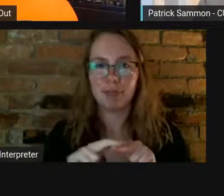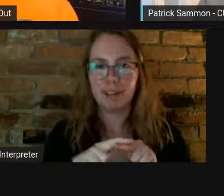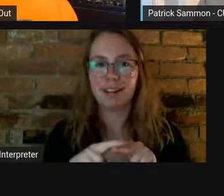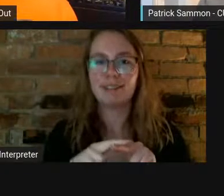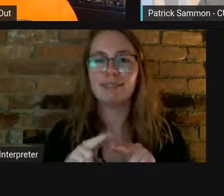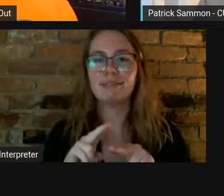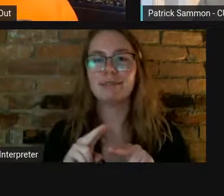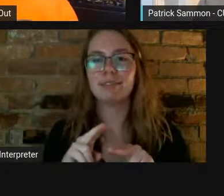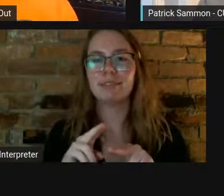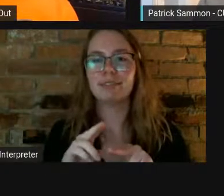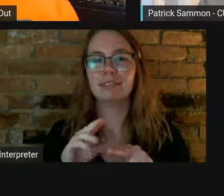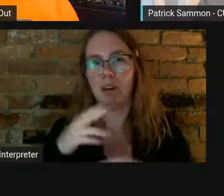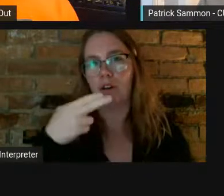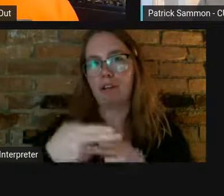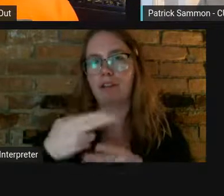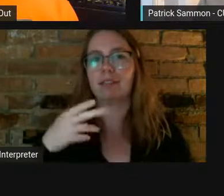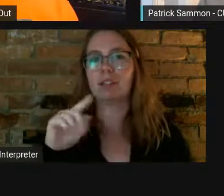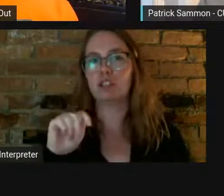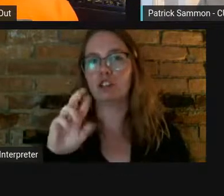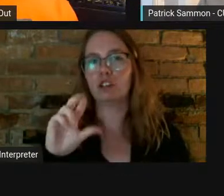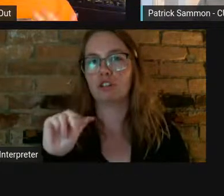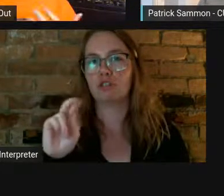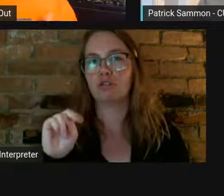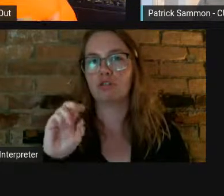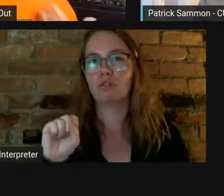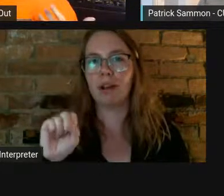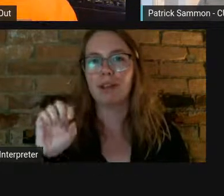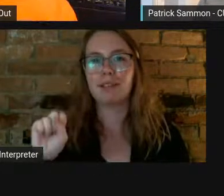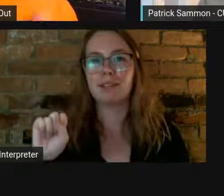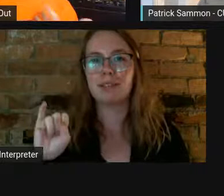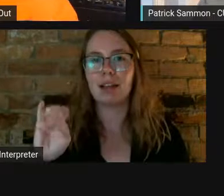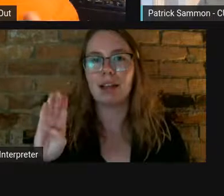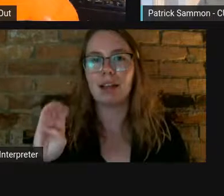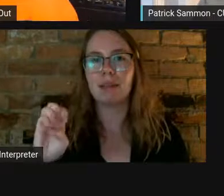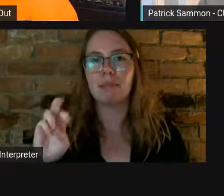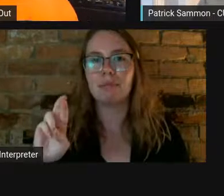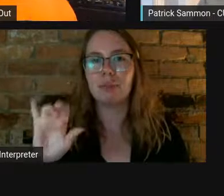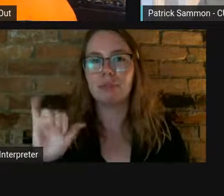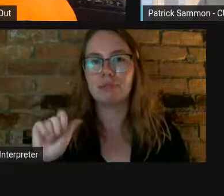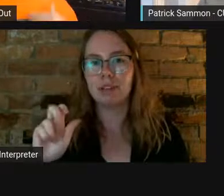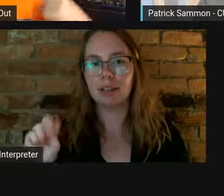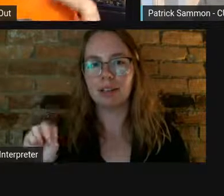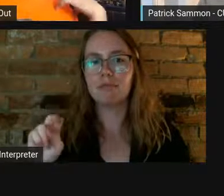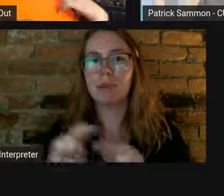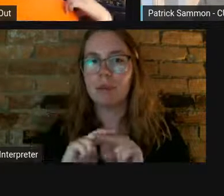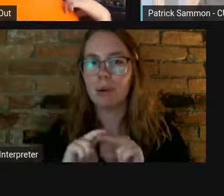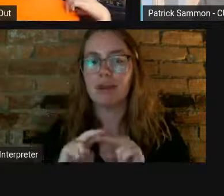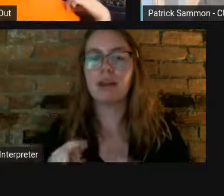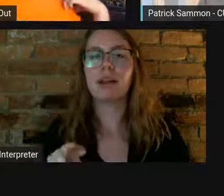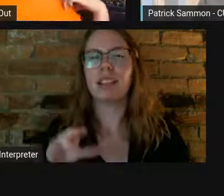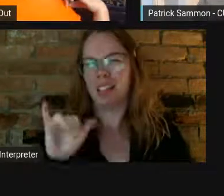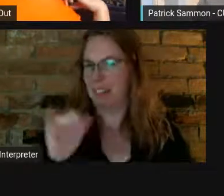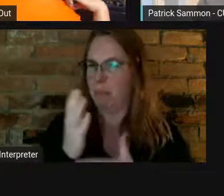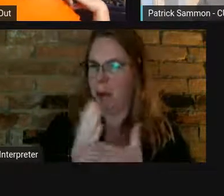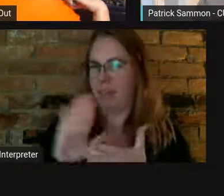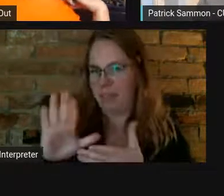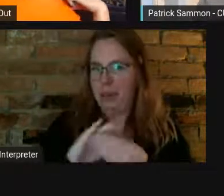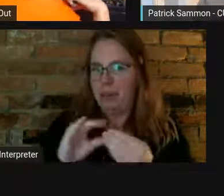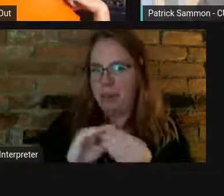the Trans-Siberian Railway, is almost part of the story. It is part of the story. Was that